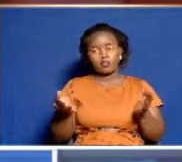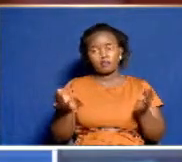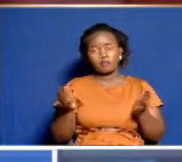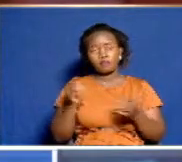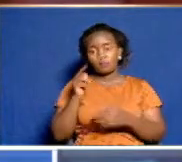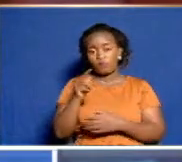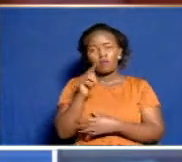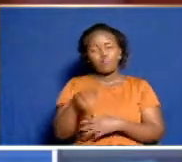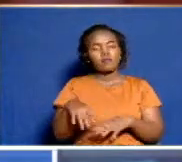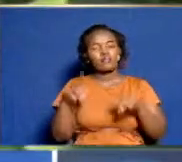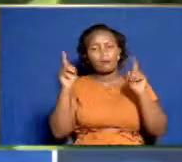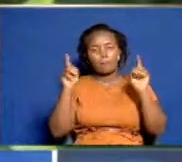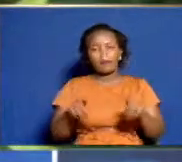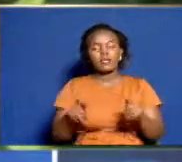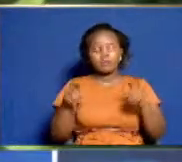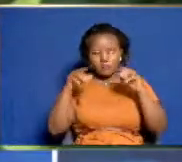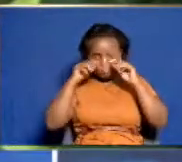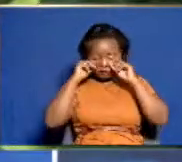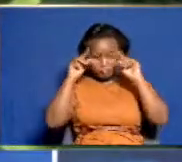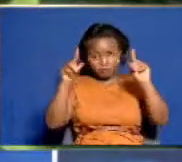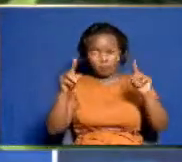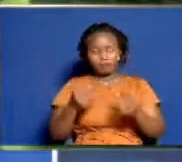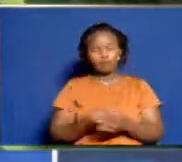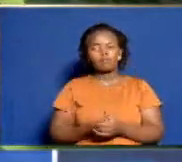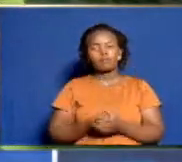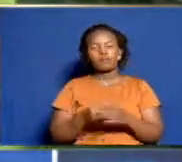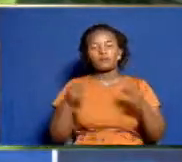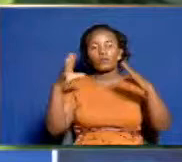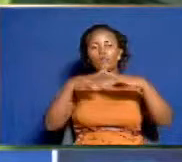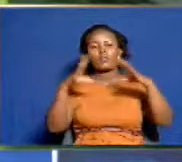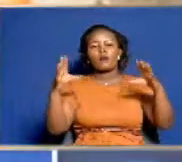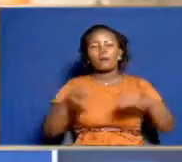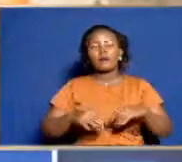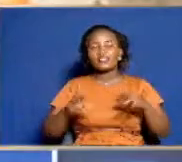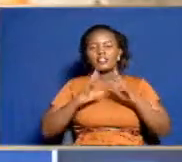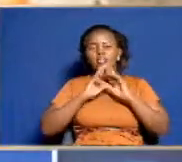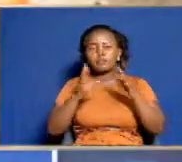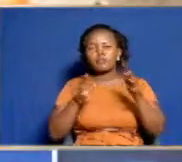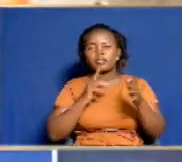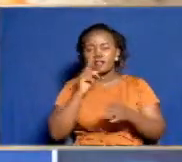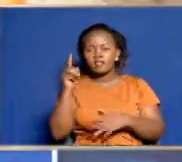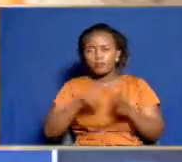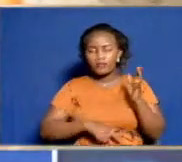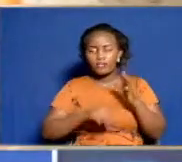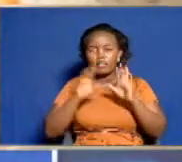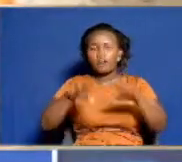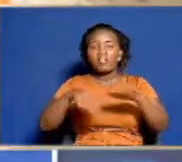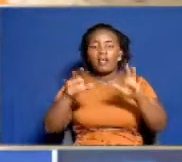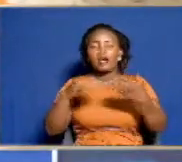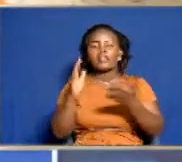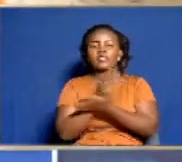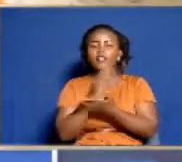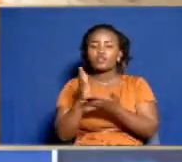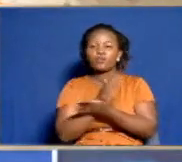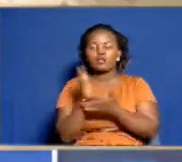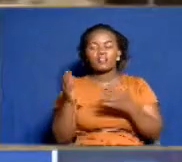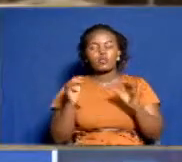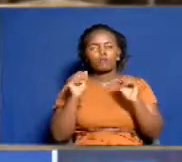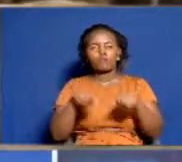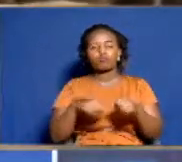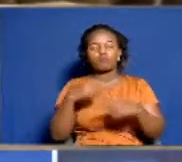that should really be looked into. The Budget and Appropriation Committee report says the agriculture sector is still grappling with the historical pending